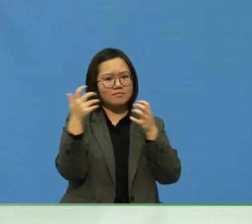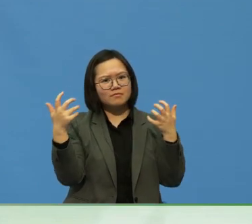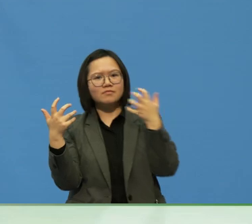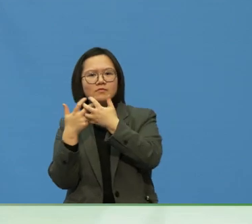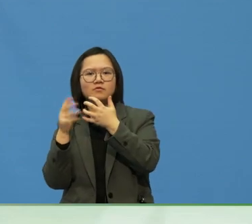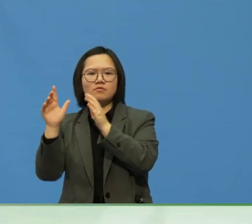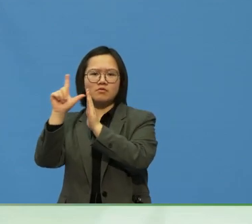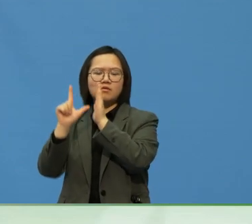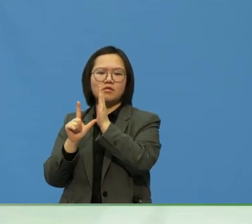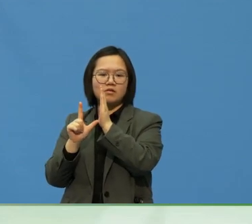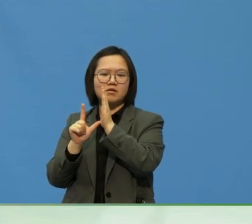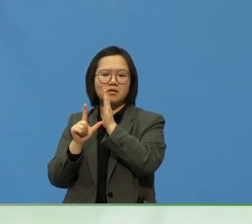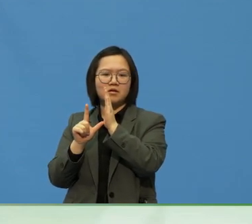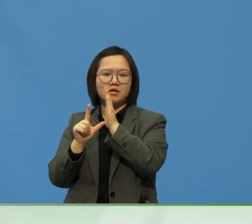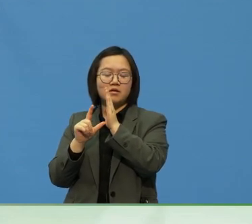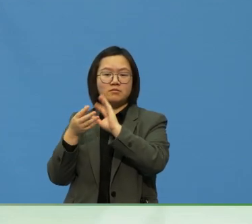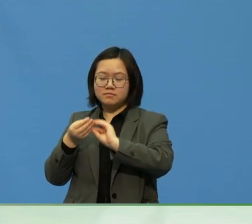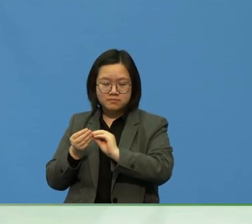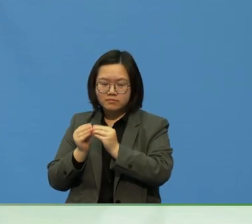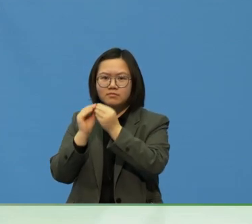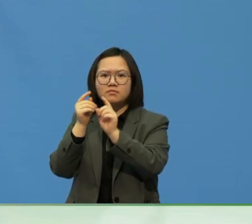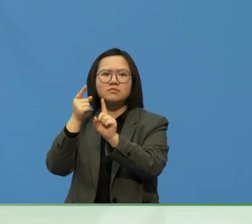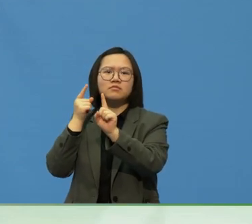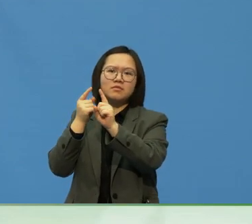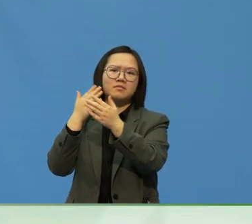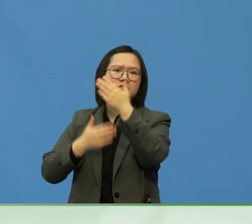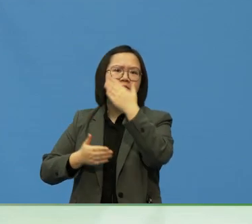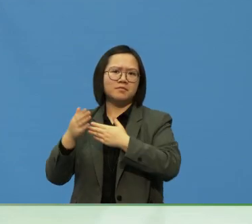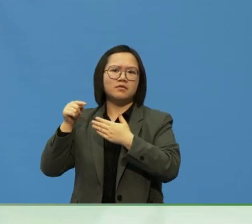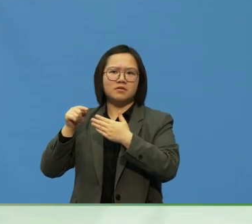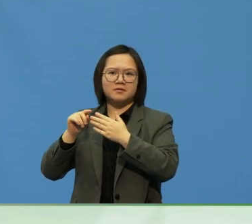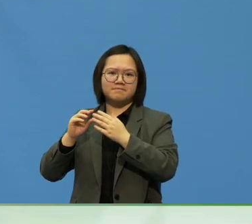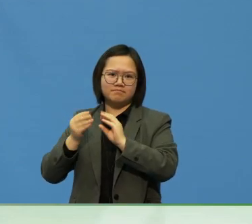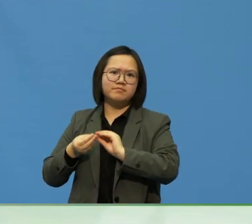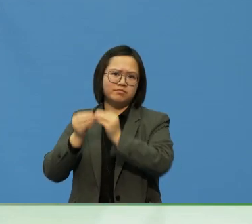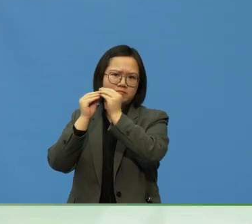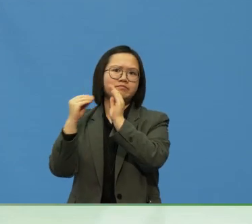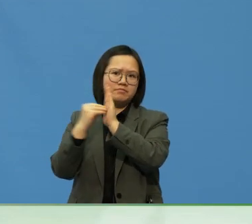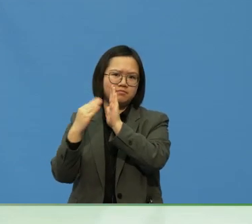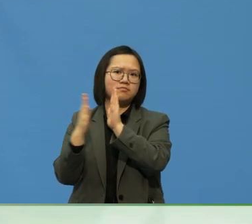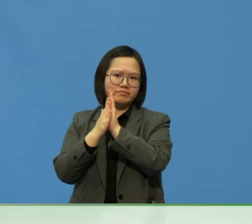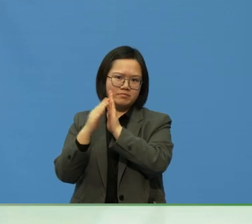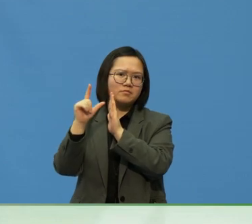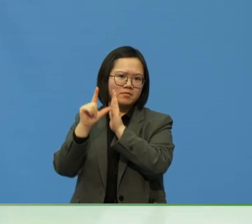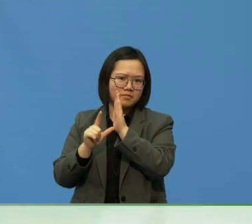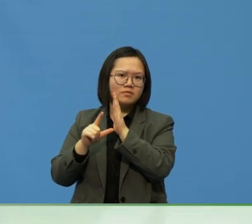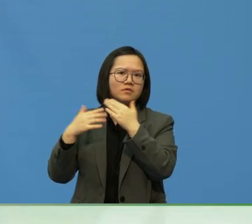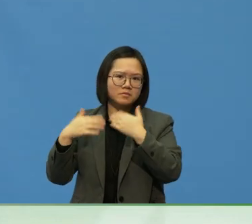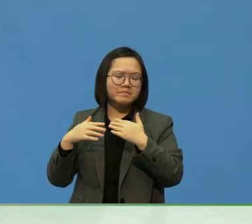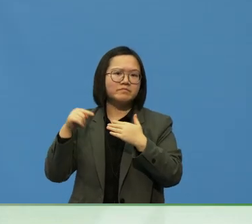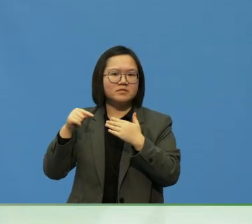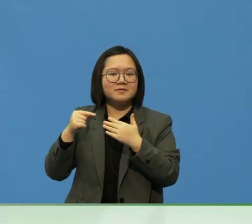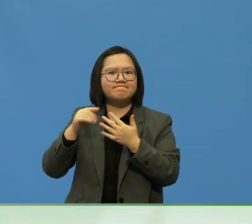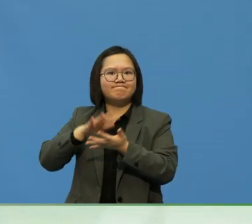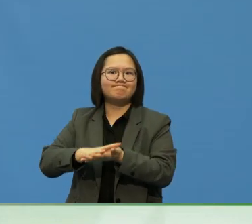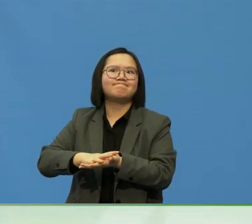be the standard definition of disability across laws in Canada. That's a massive amount of work